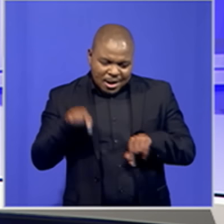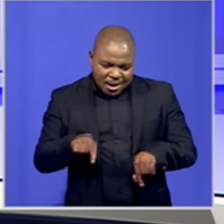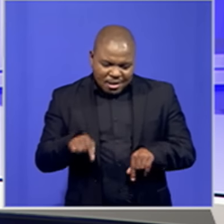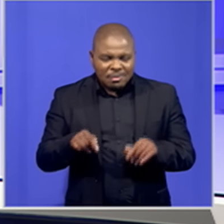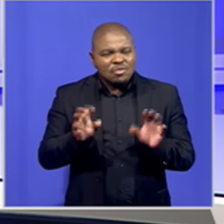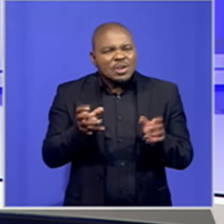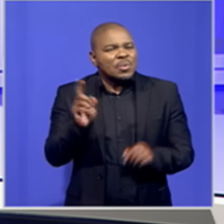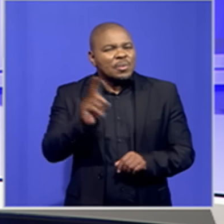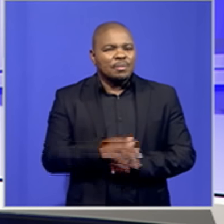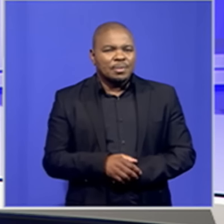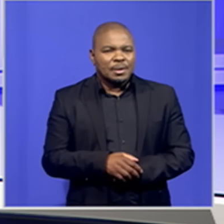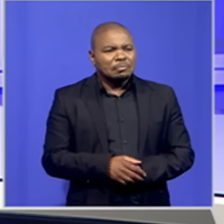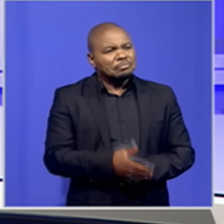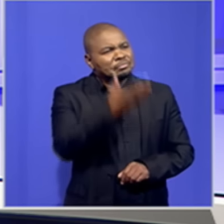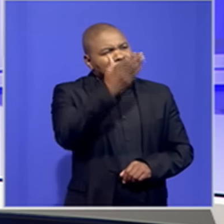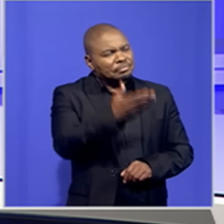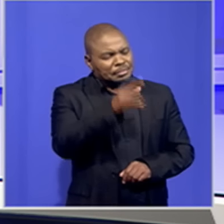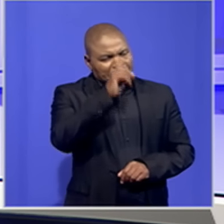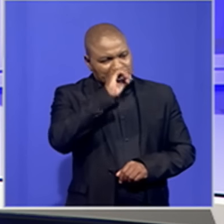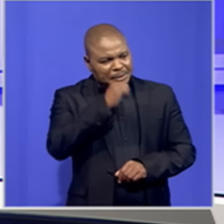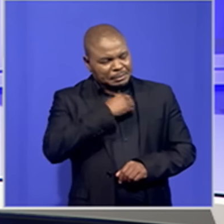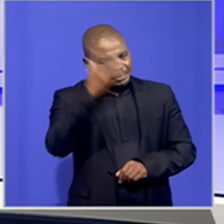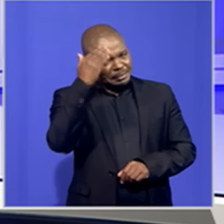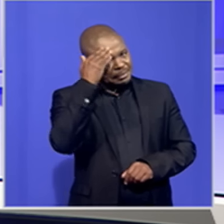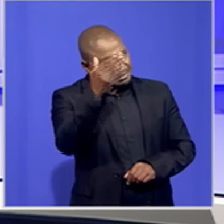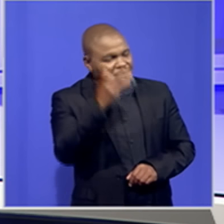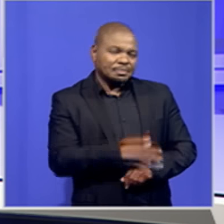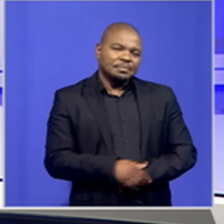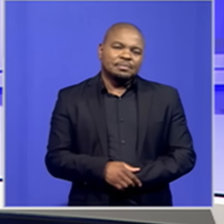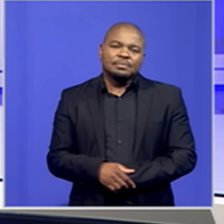jana o bonye madume kgaitsedi aka madume ke ao.